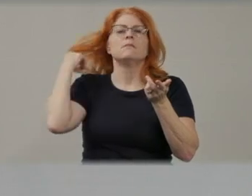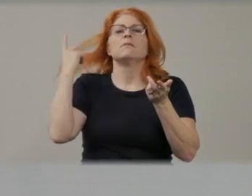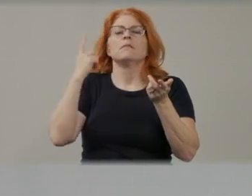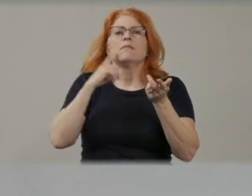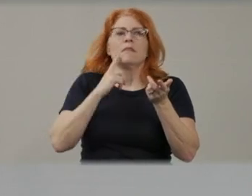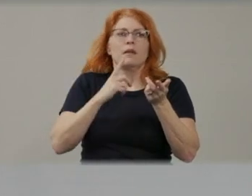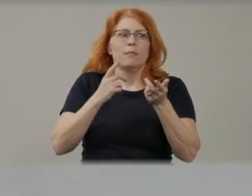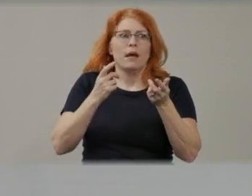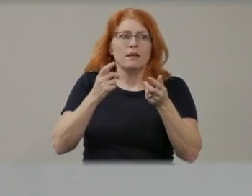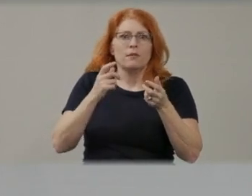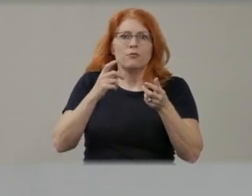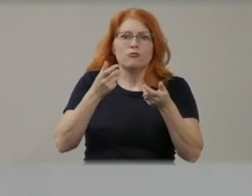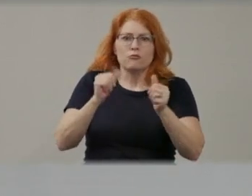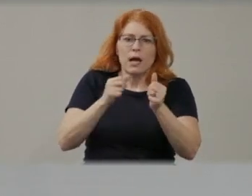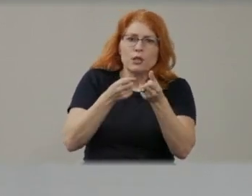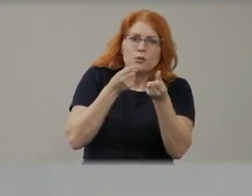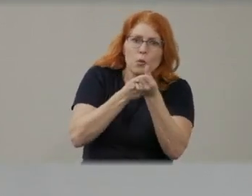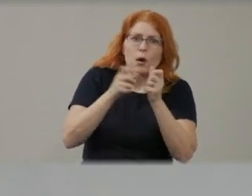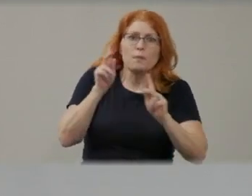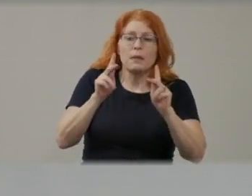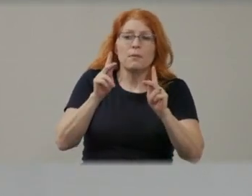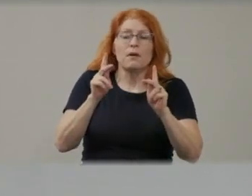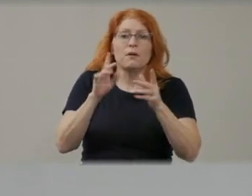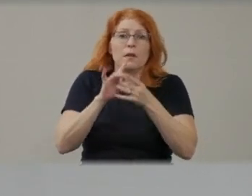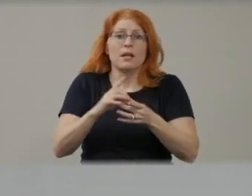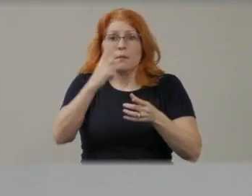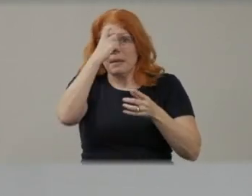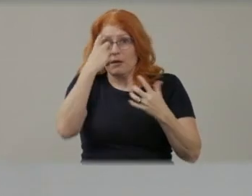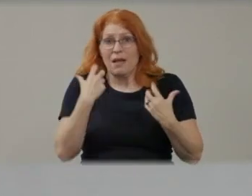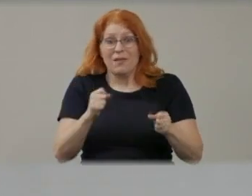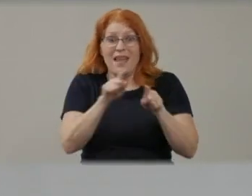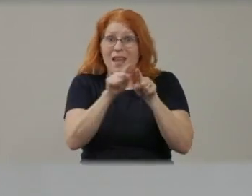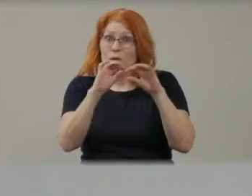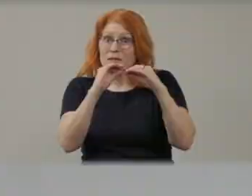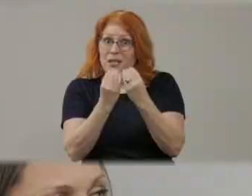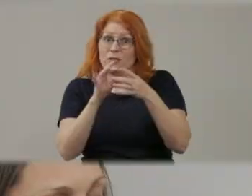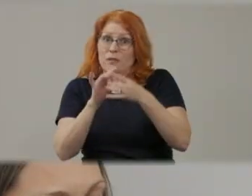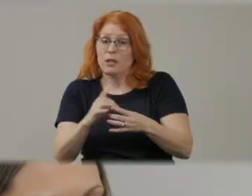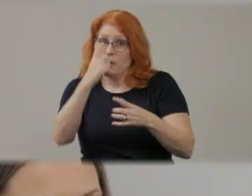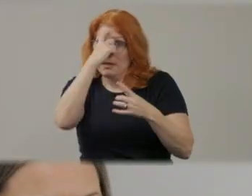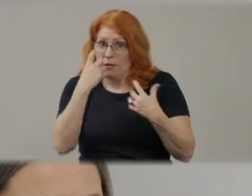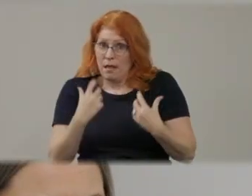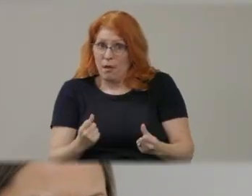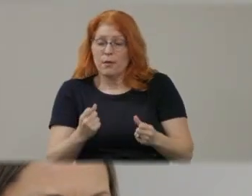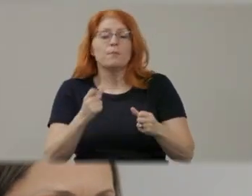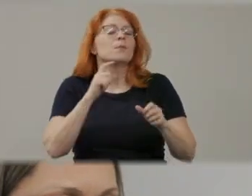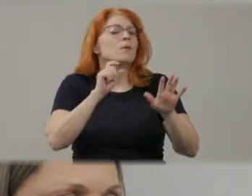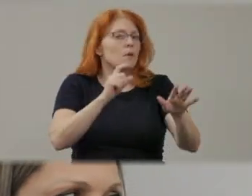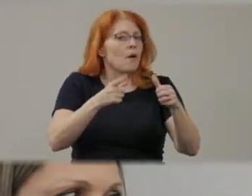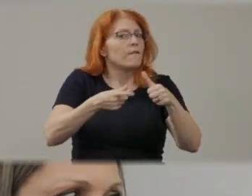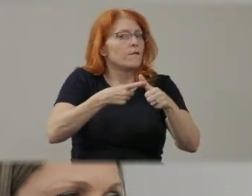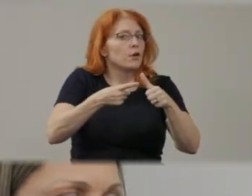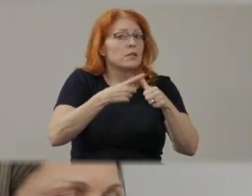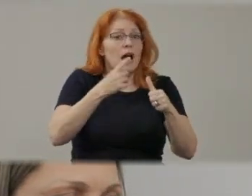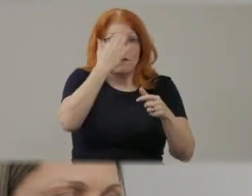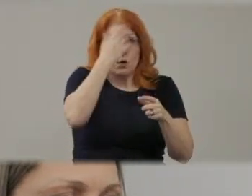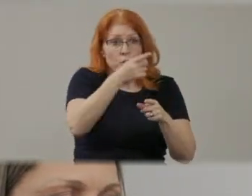help support people with their mental health and organizations with their mental health? Well, first of all, let me say one thing. I've known you for